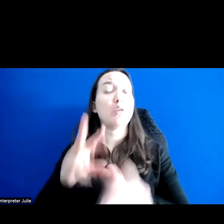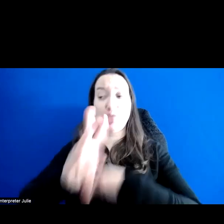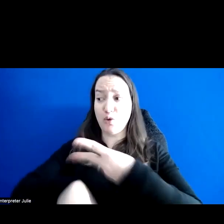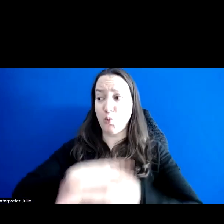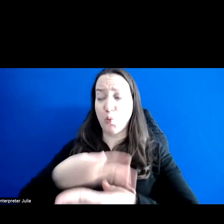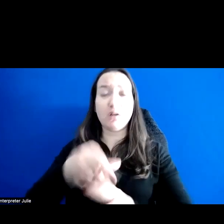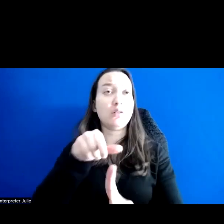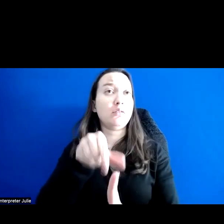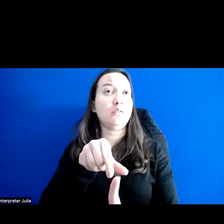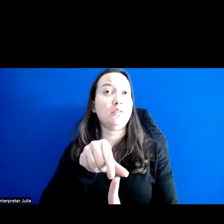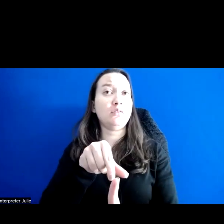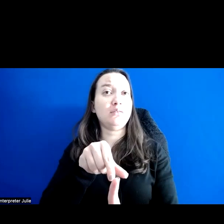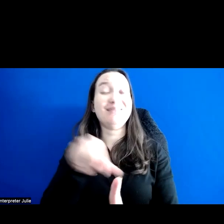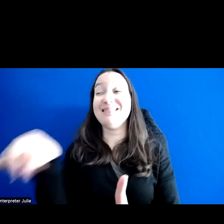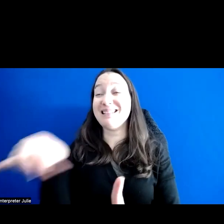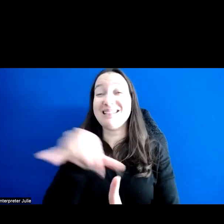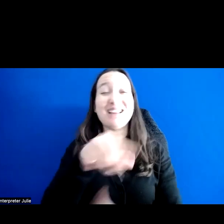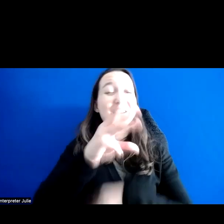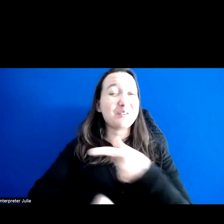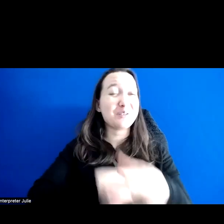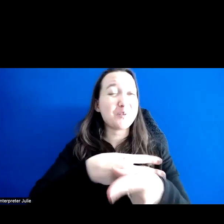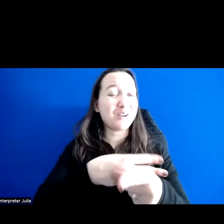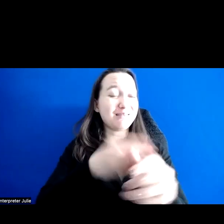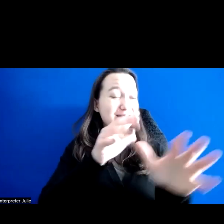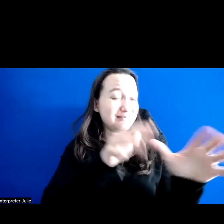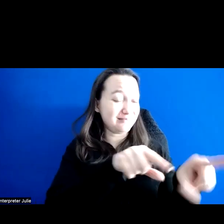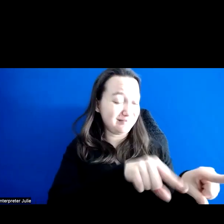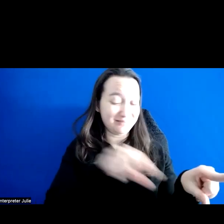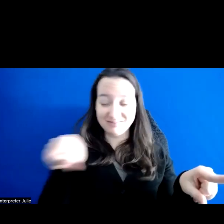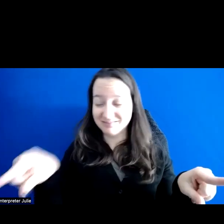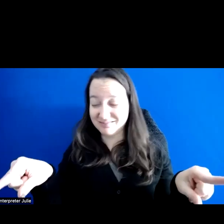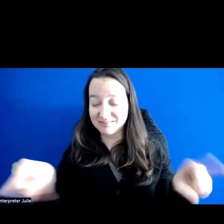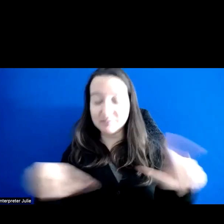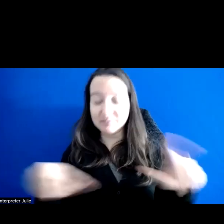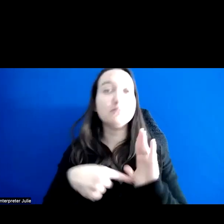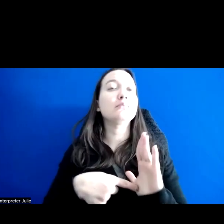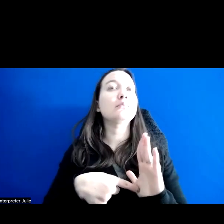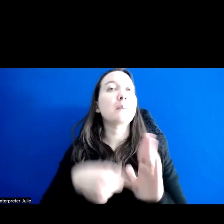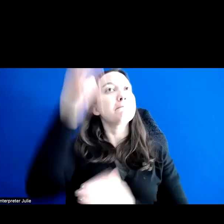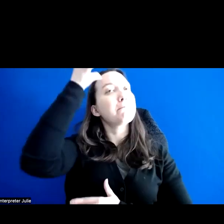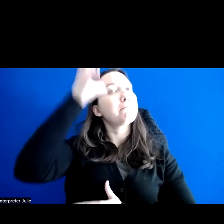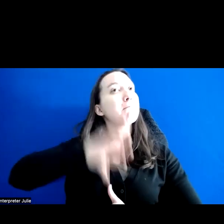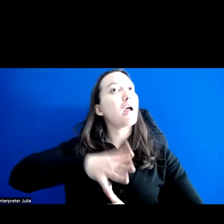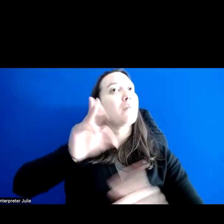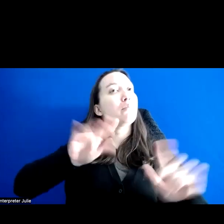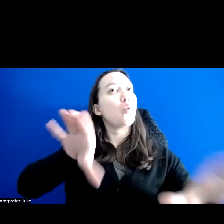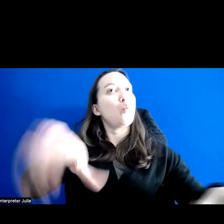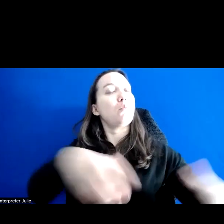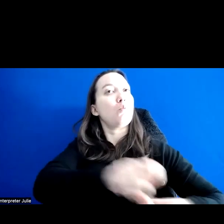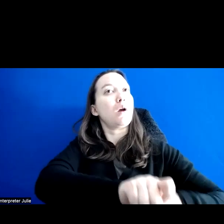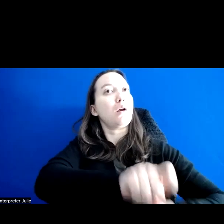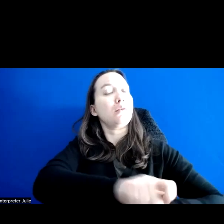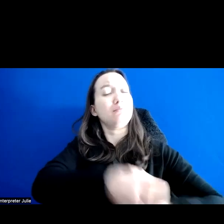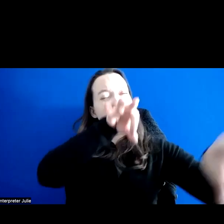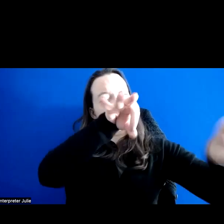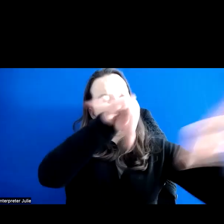world, like the world itself, is the work of men. They describe it